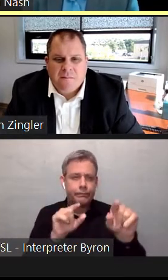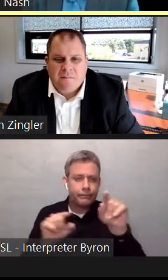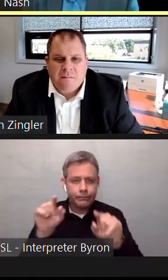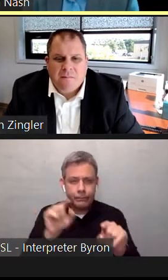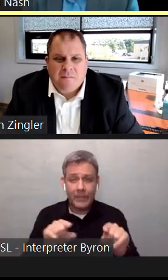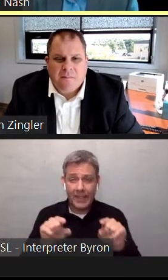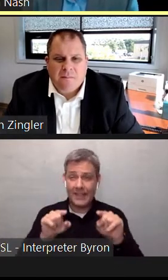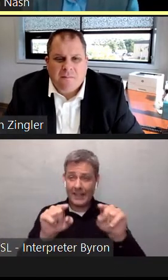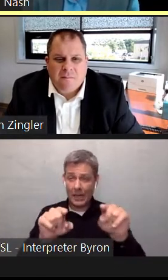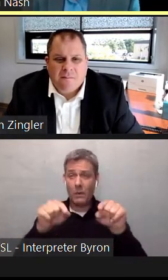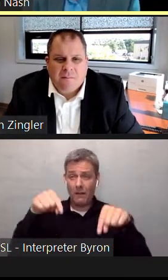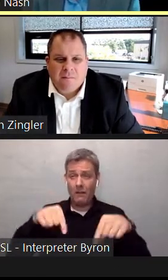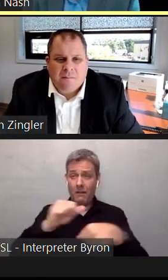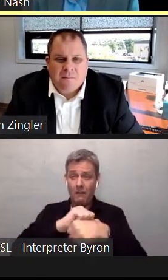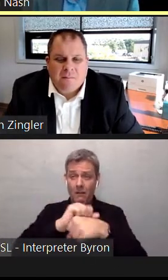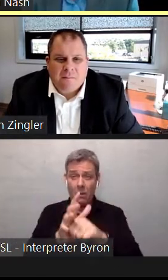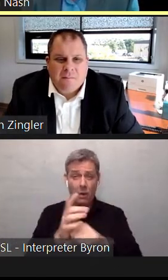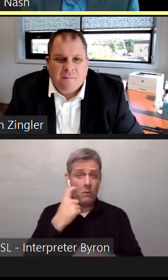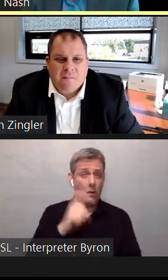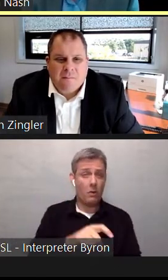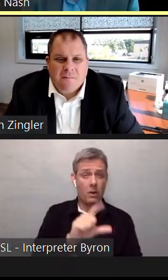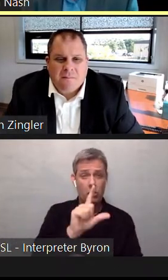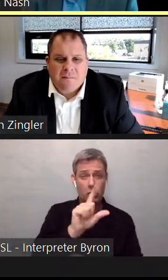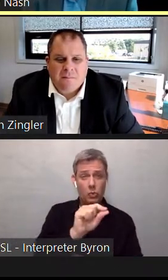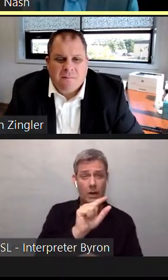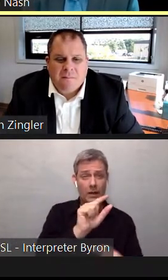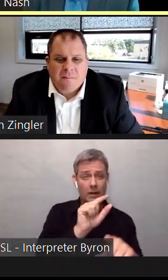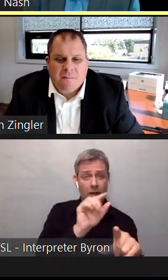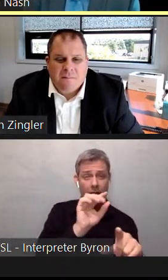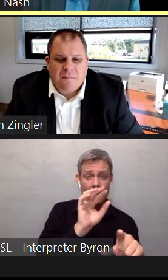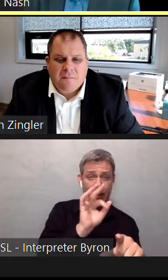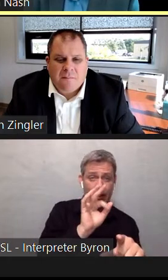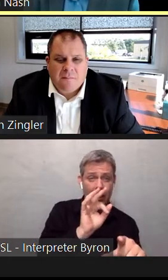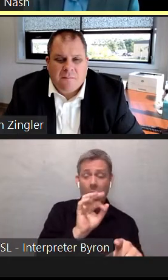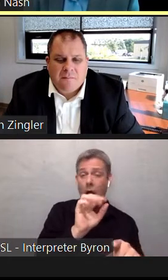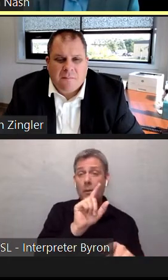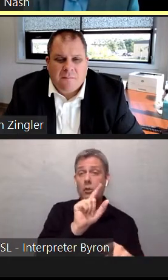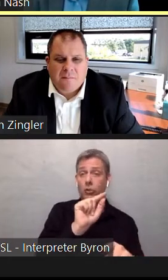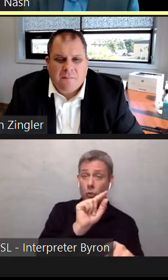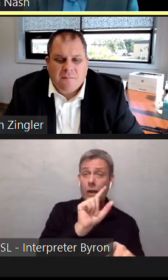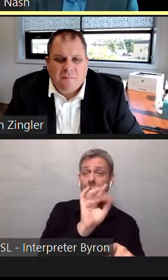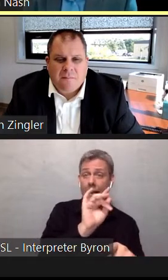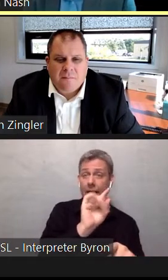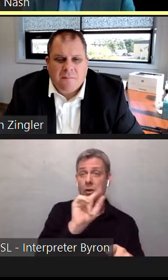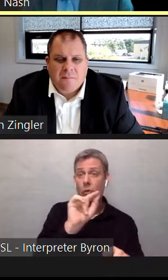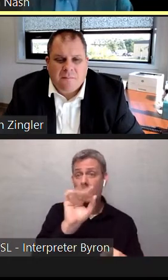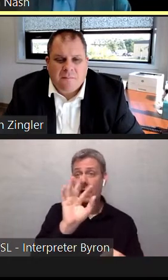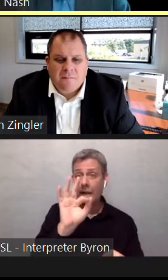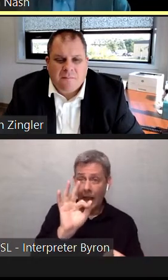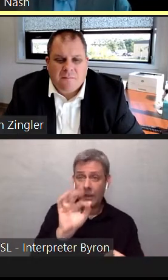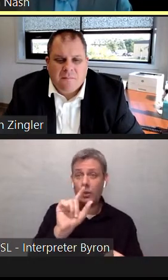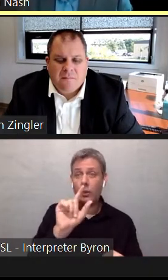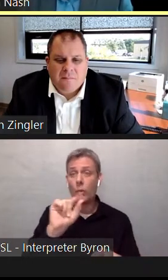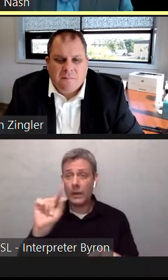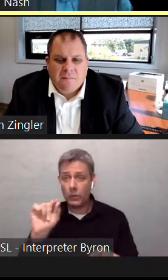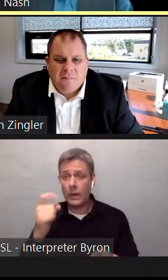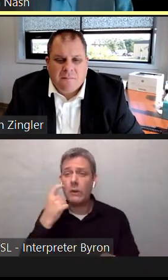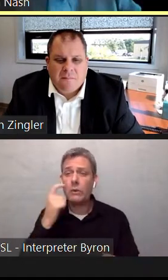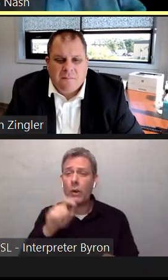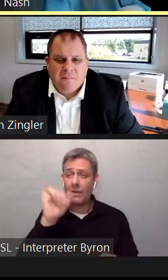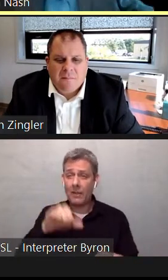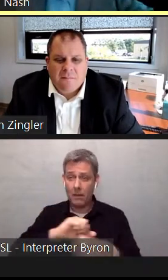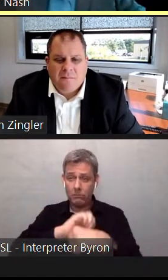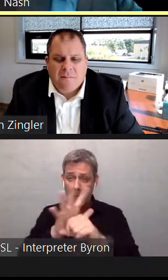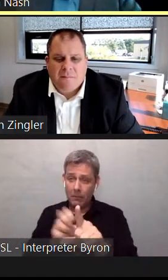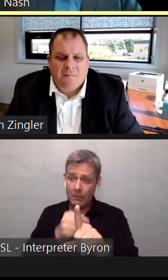if you look at 2018, 2019, and into 2020, about the time that the pandemic hit in